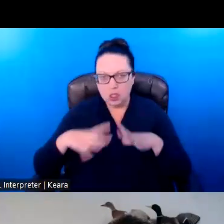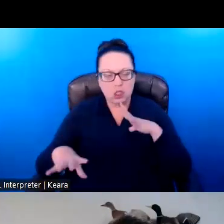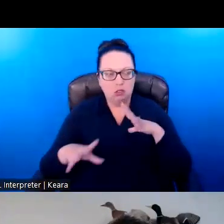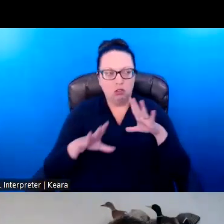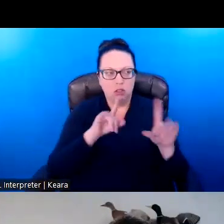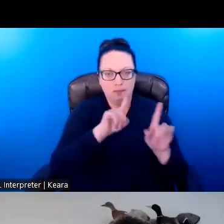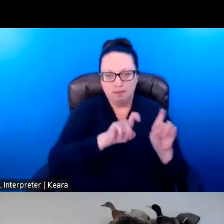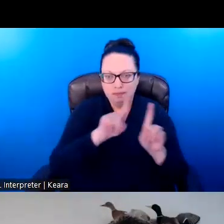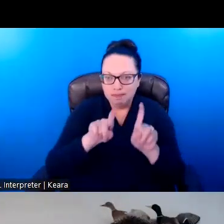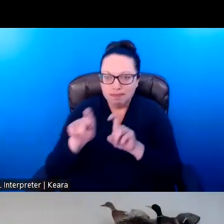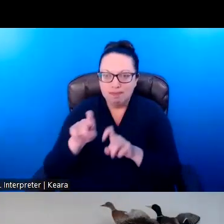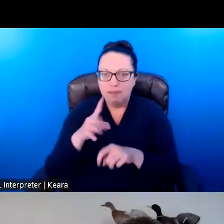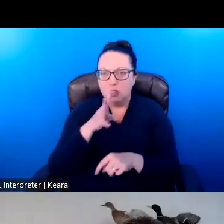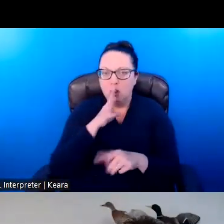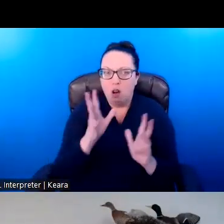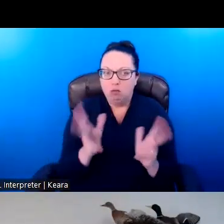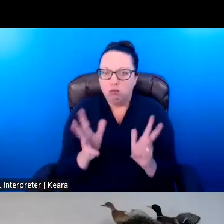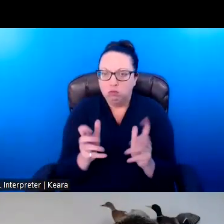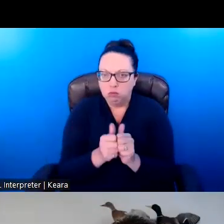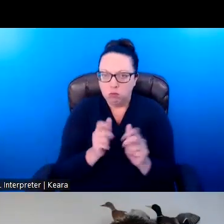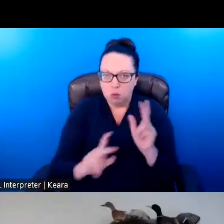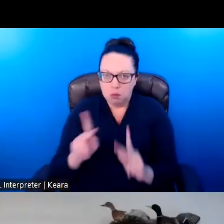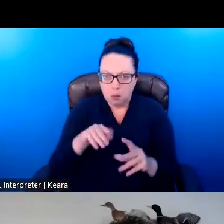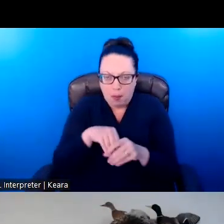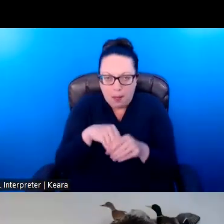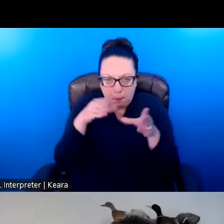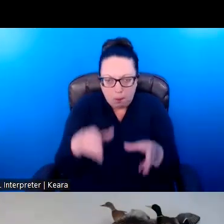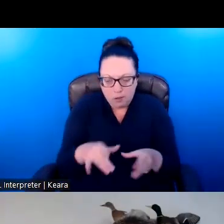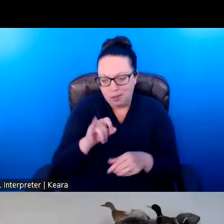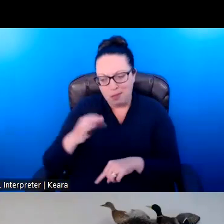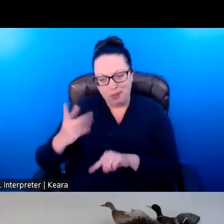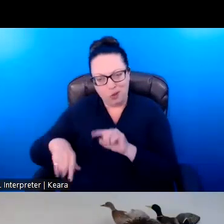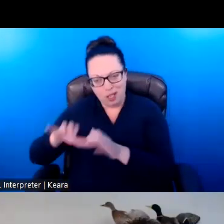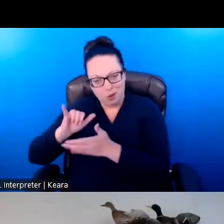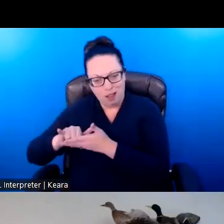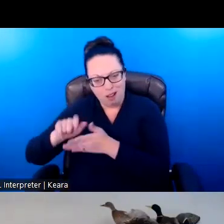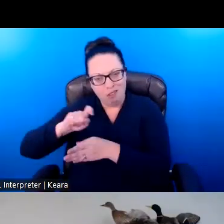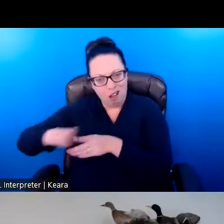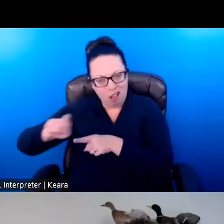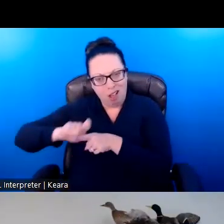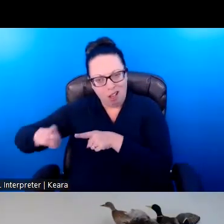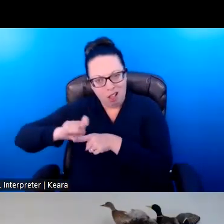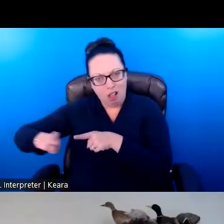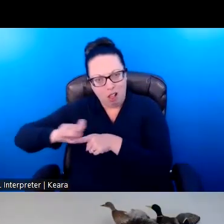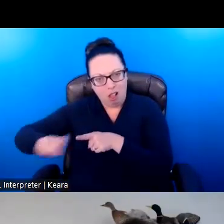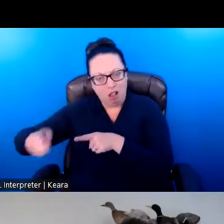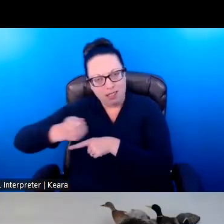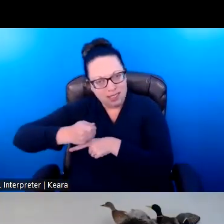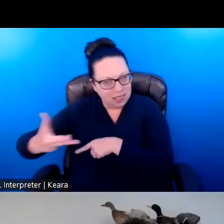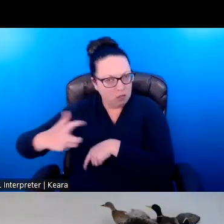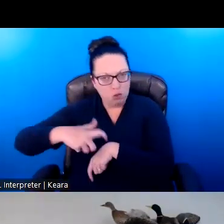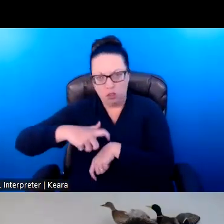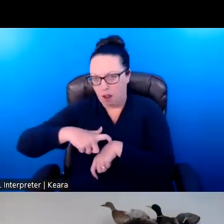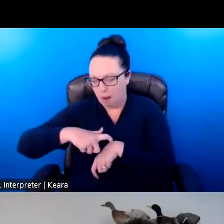people in person is always a great start. But if you can't do that, even just calling multiple times, spending as much effort